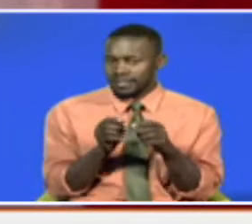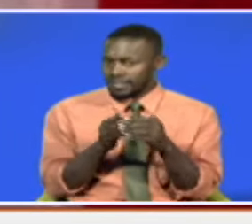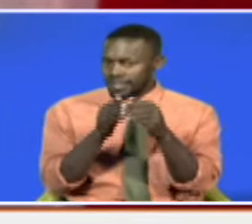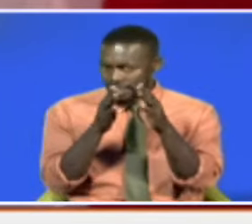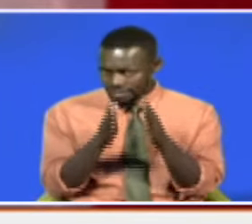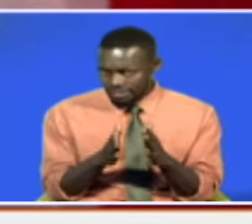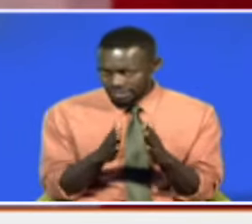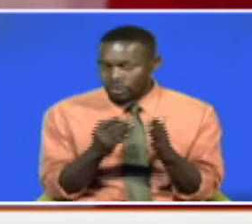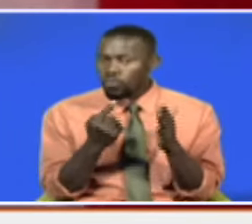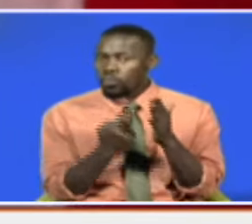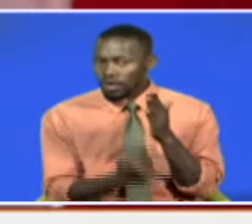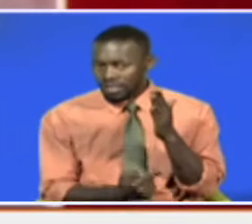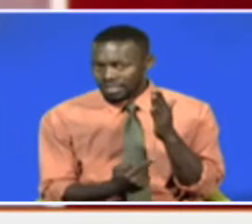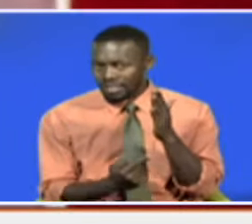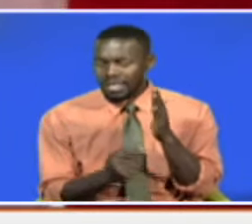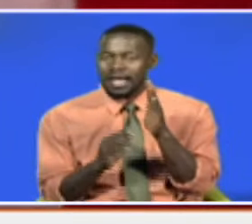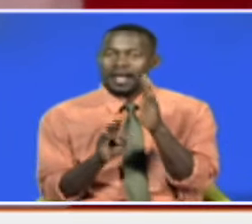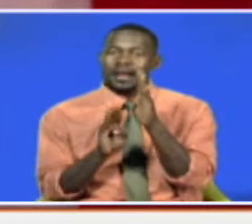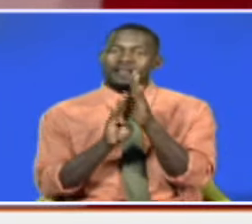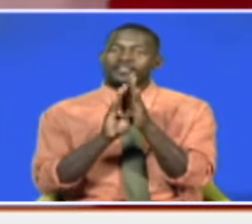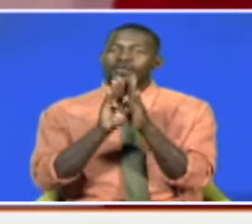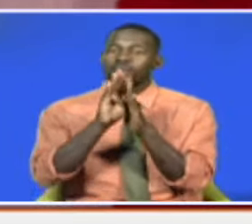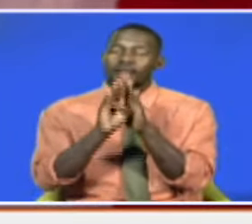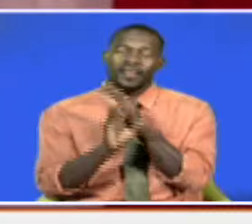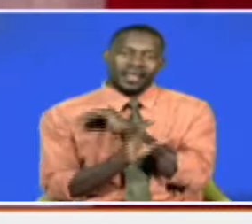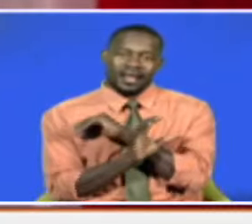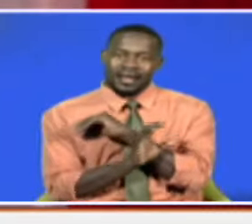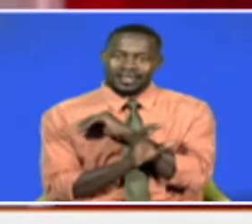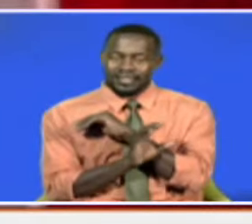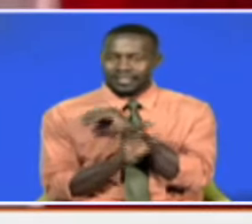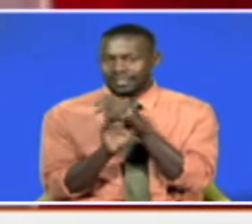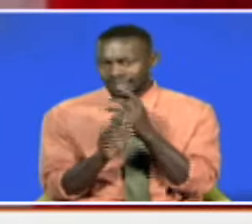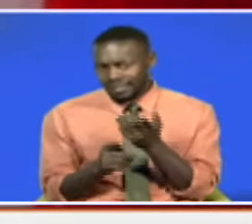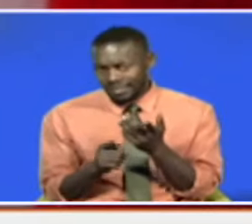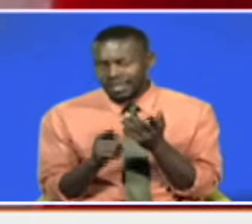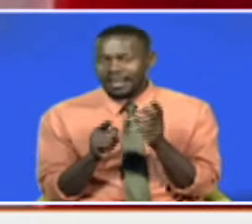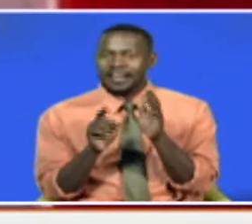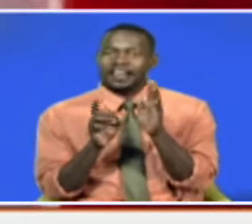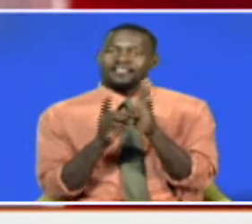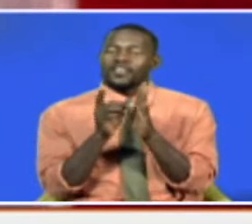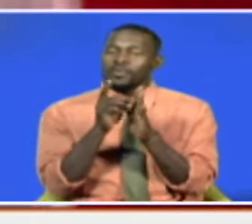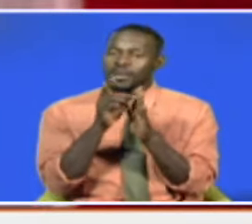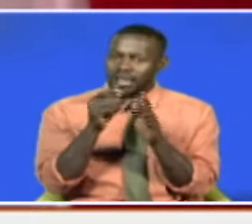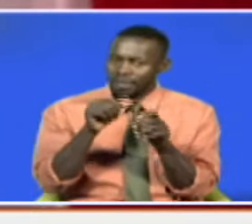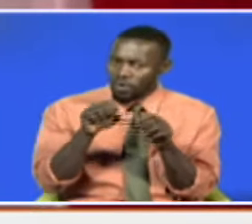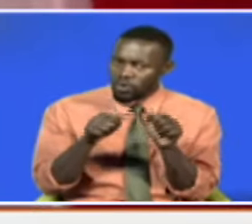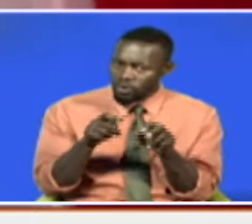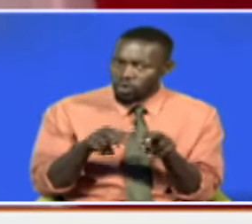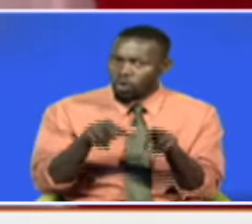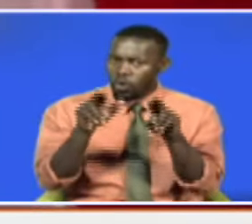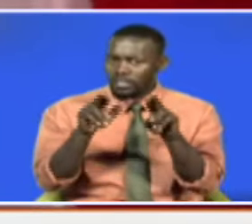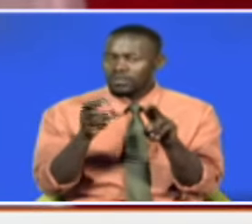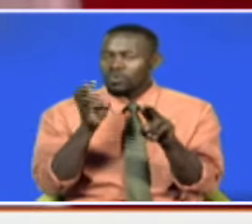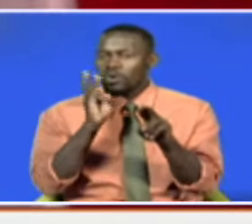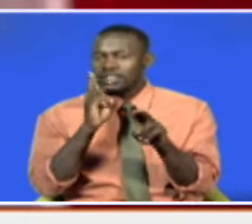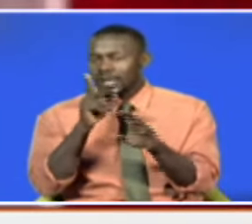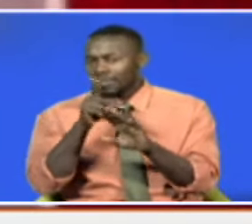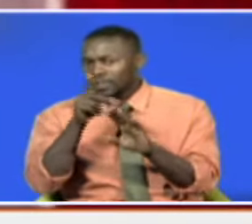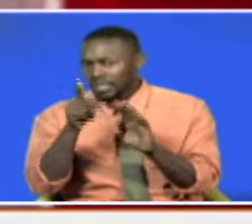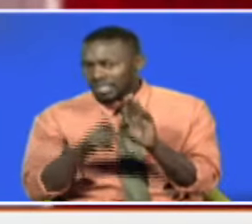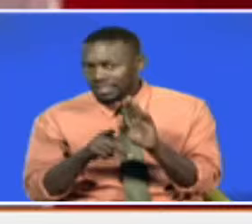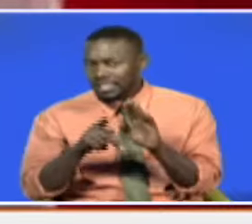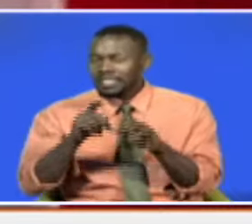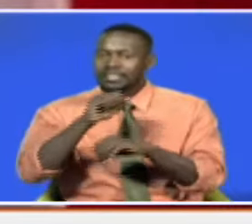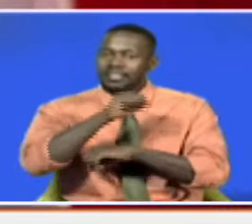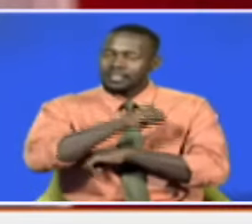ni kujenga taifa letu, kupanga maendeleo ya barabara, ya maji, ya